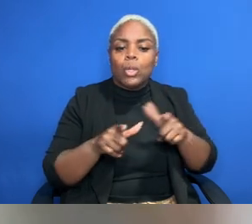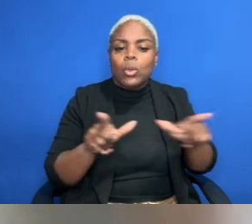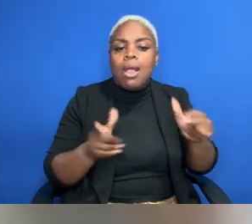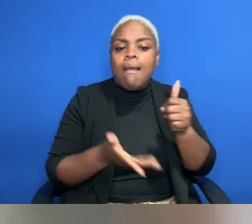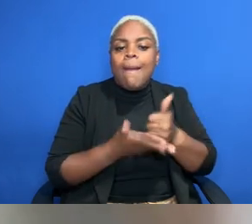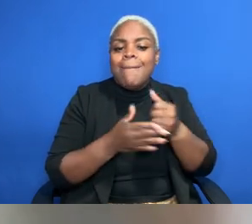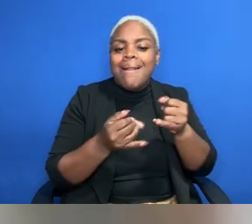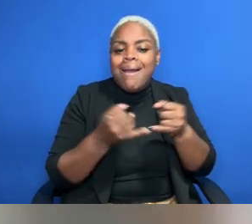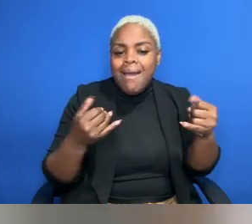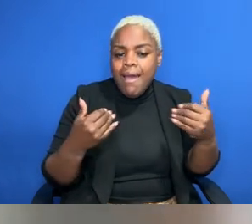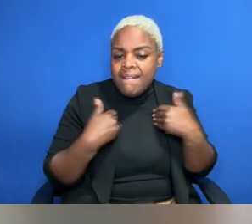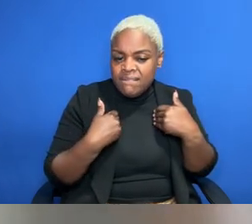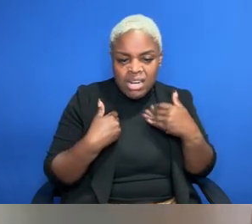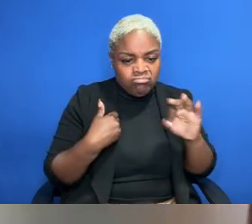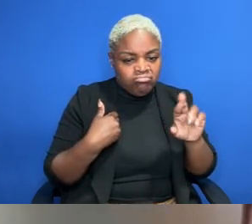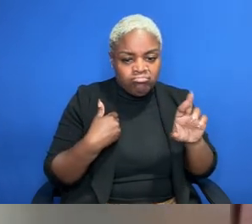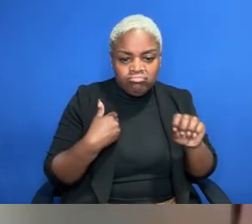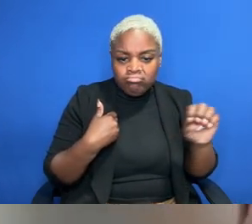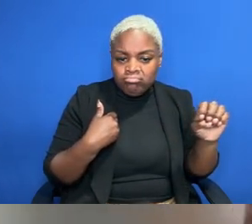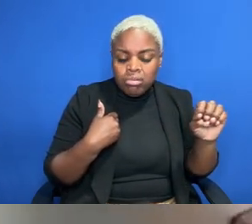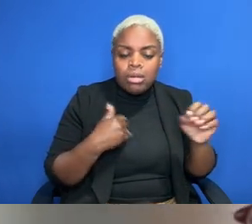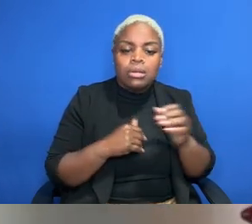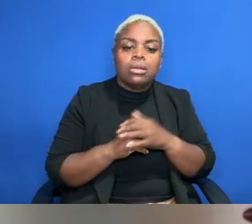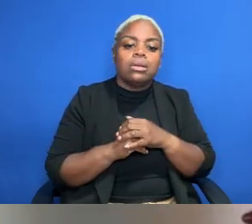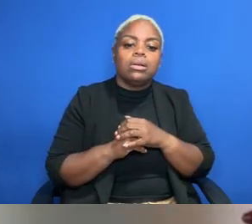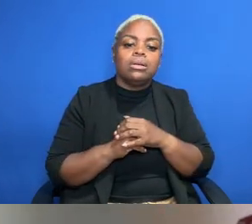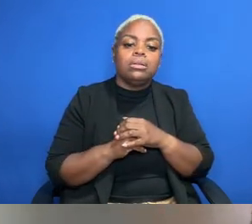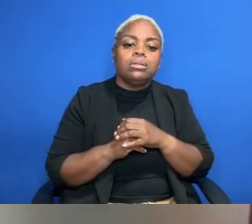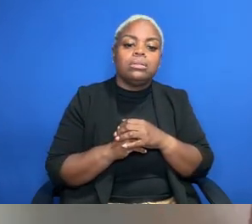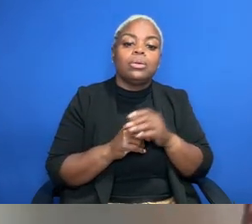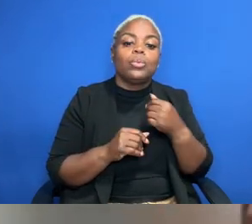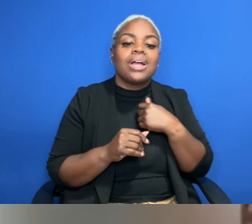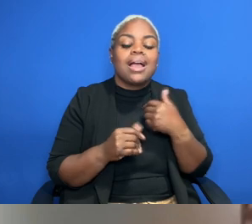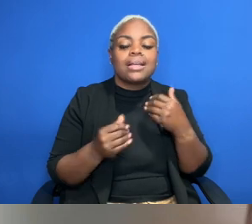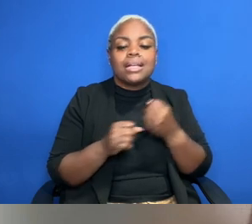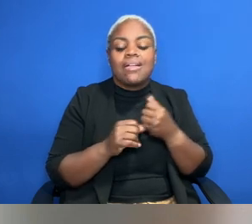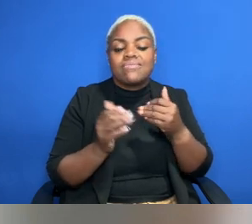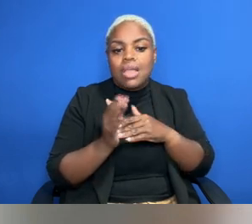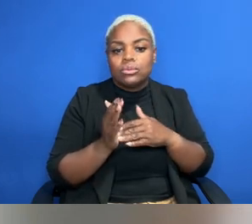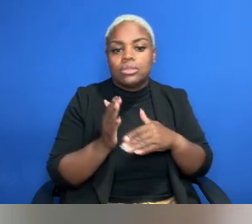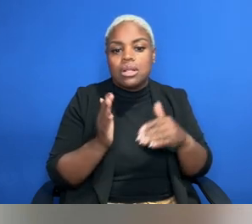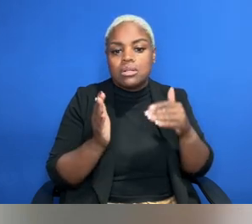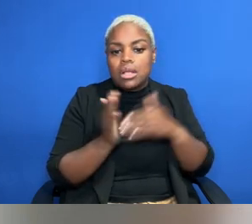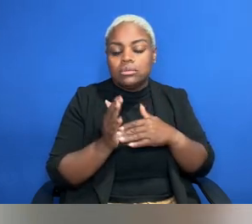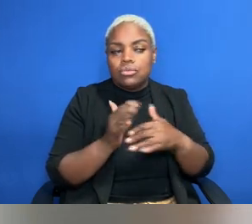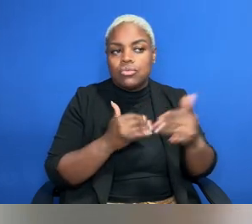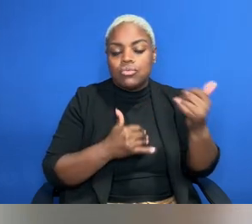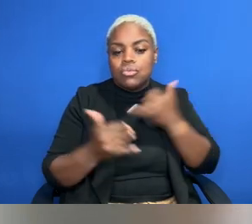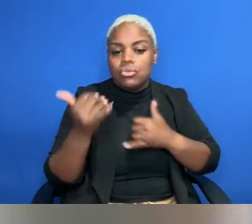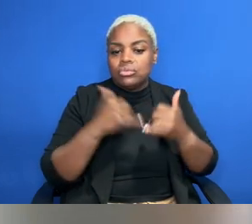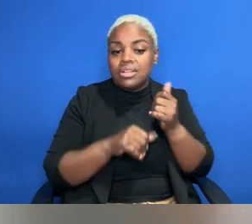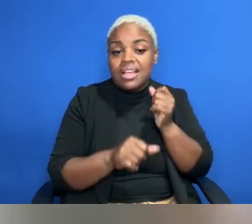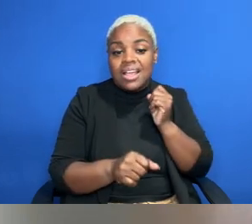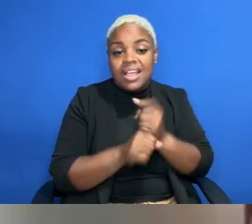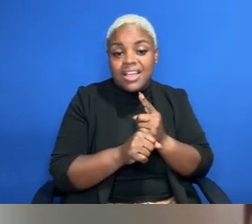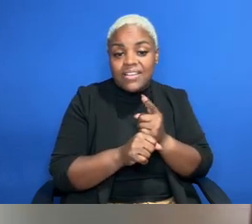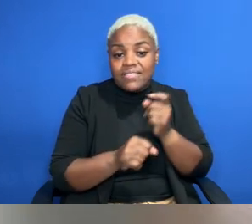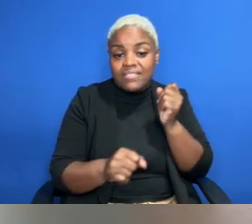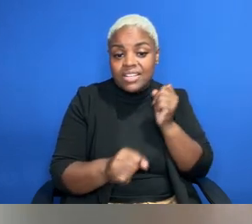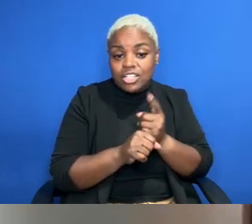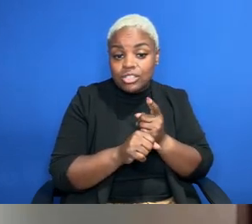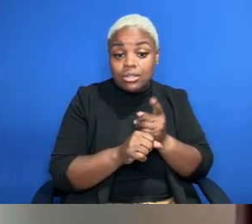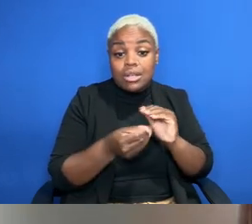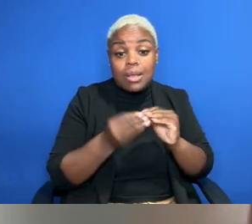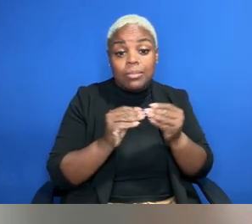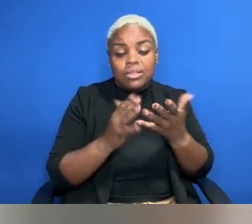free statewide multilingual helpline. And we get thousands upon thousands of